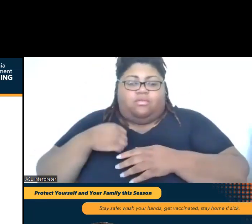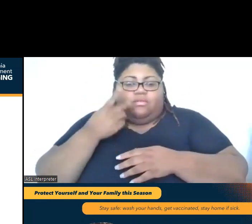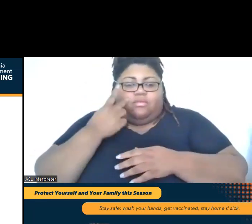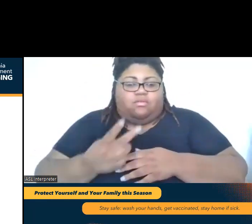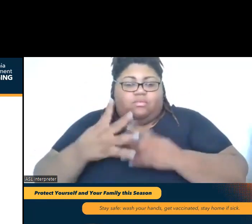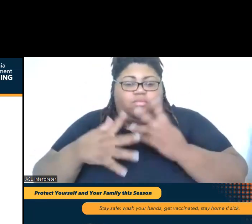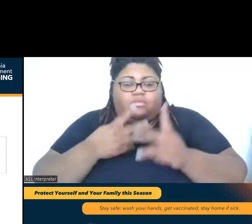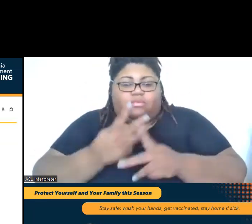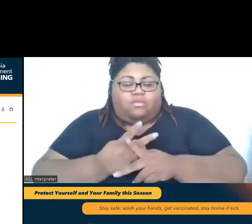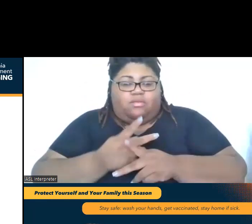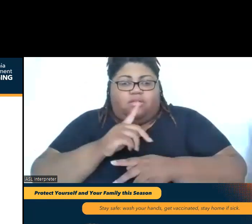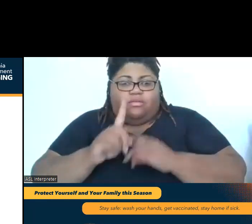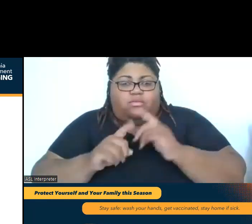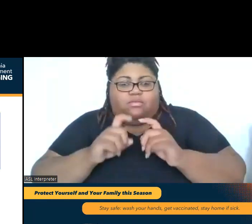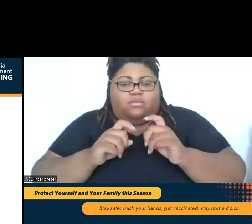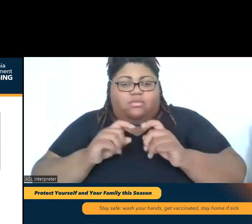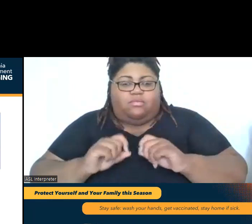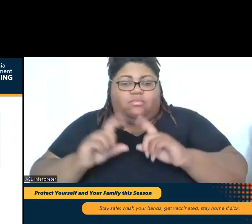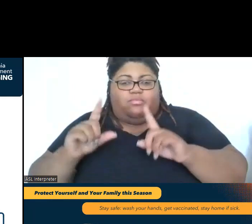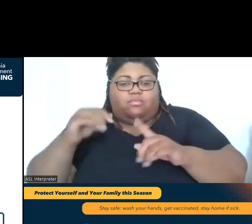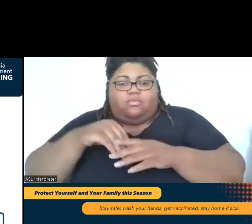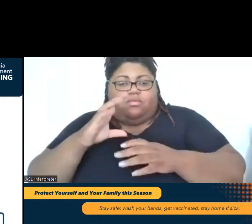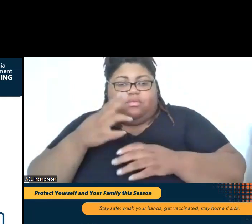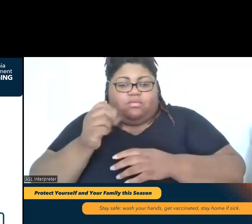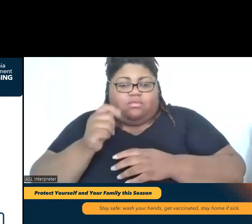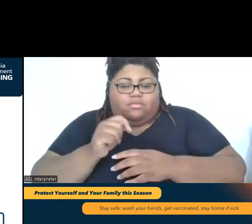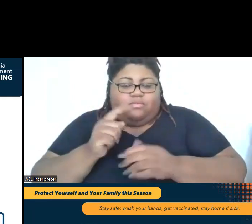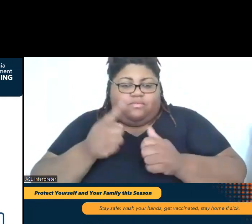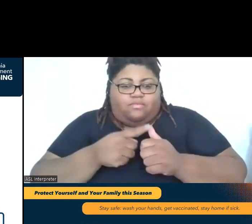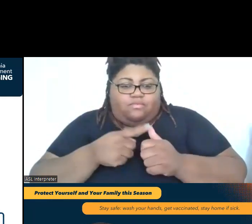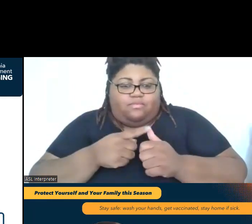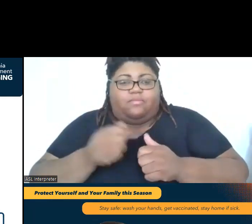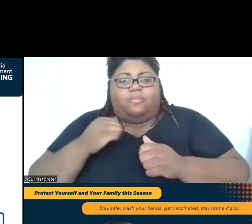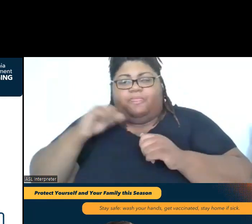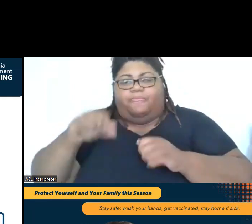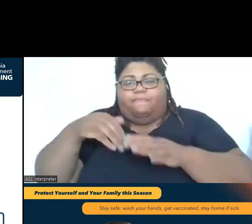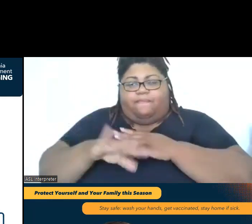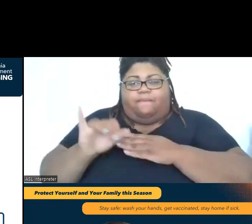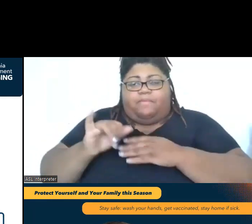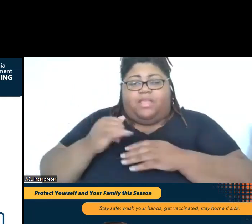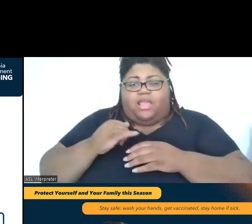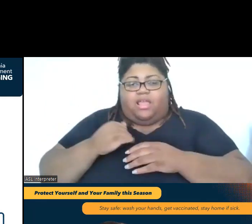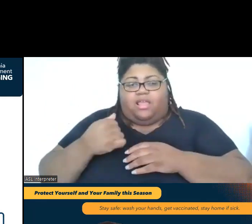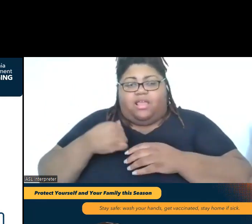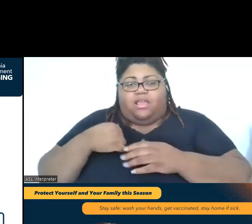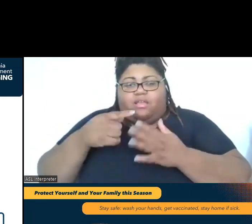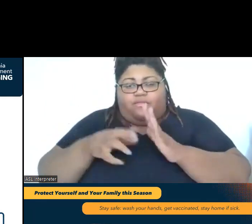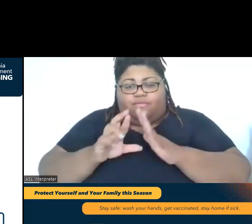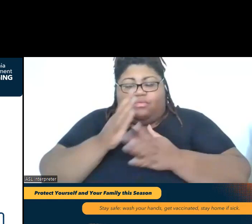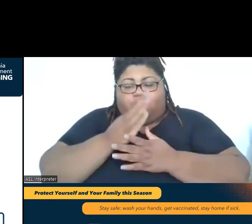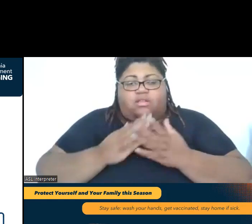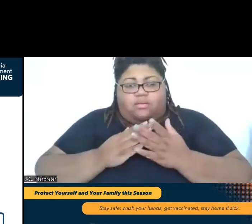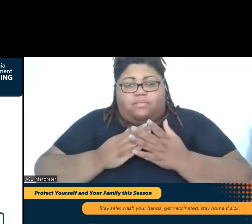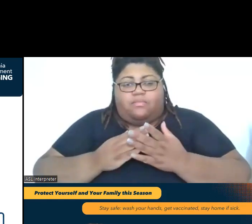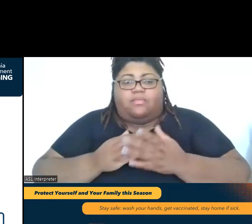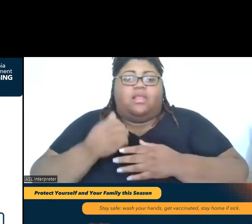via chat first. Let's go. And I can jump in too. I've been reviewing some of them. And I just wanted